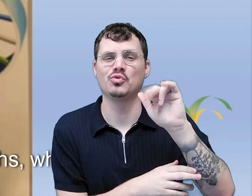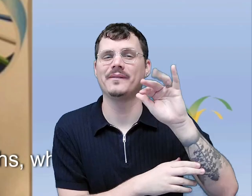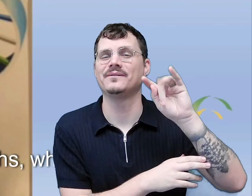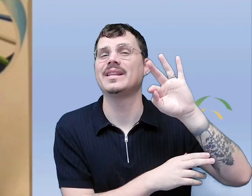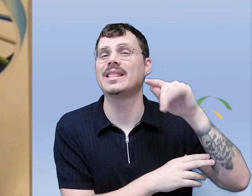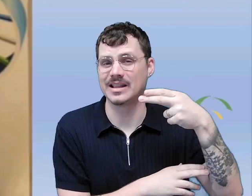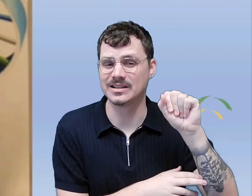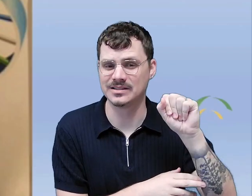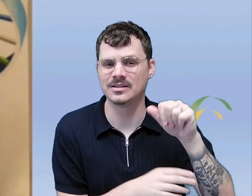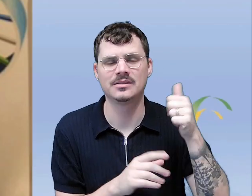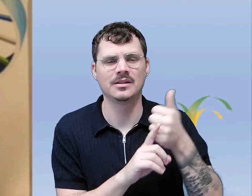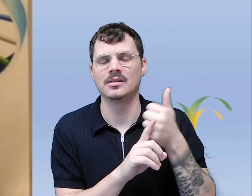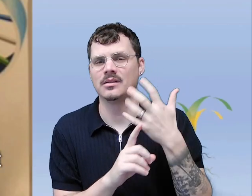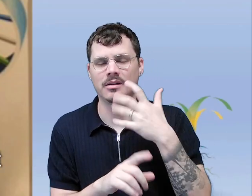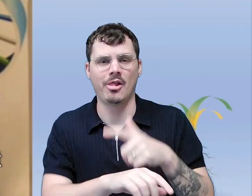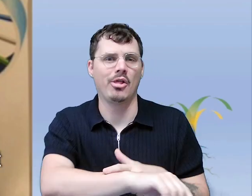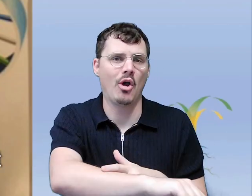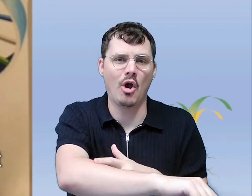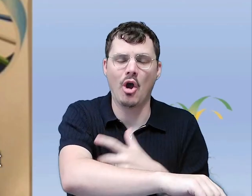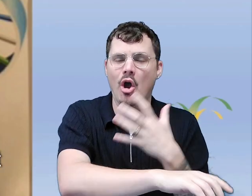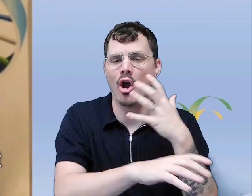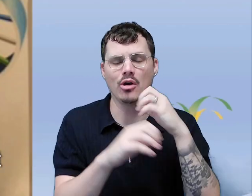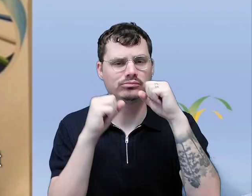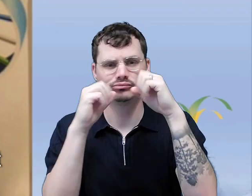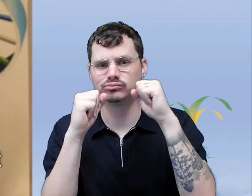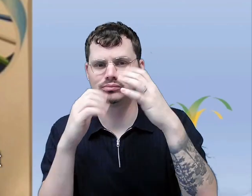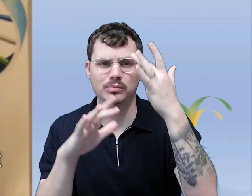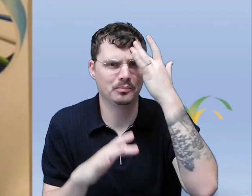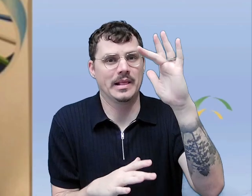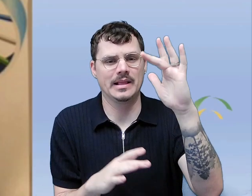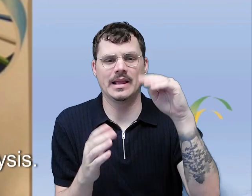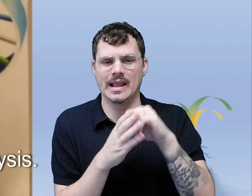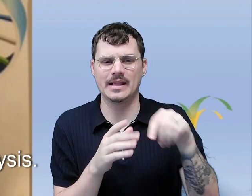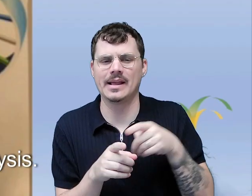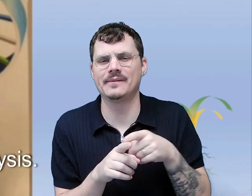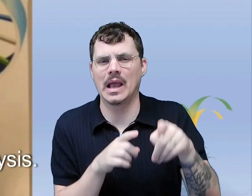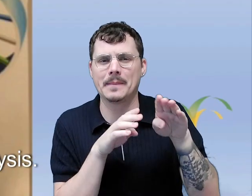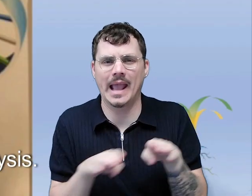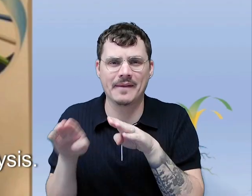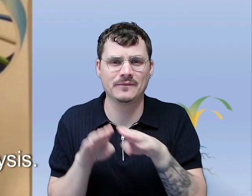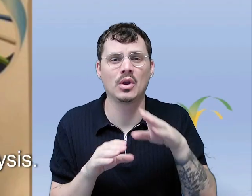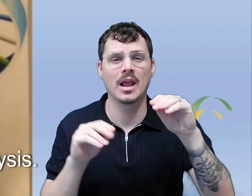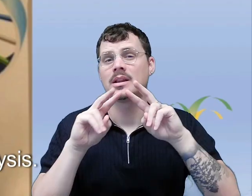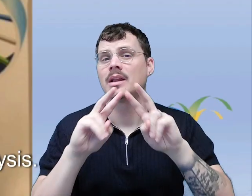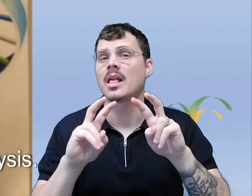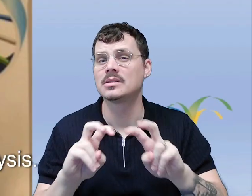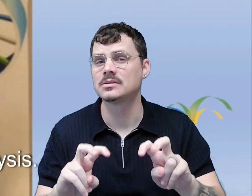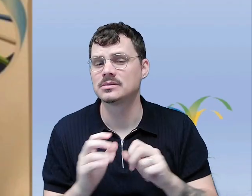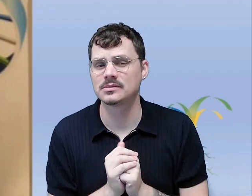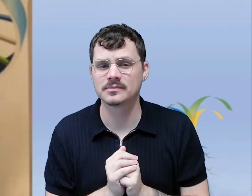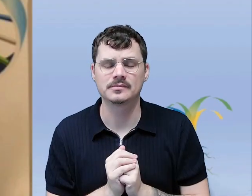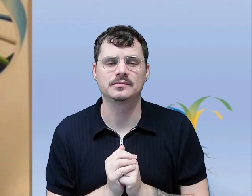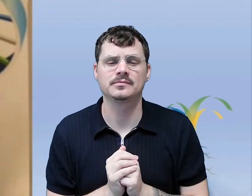Griffiths, who is long-term superstar brilliant in the field of behavior